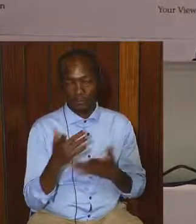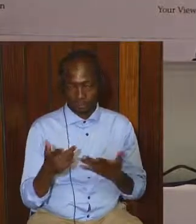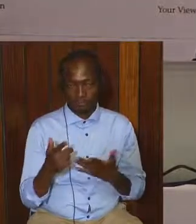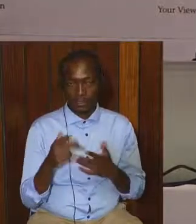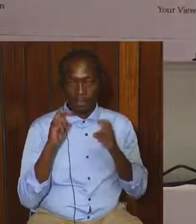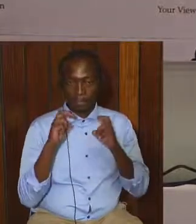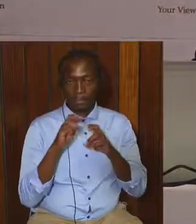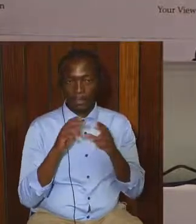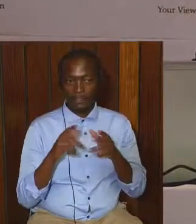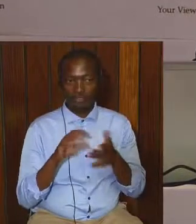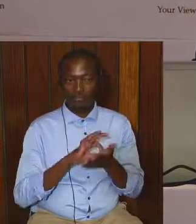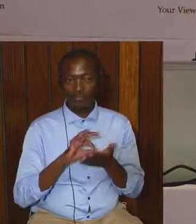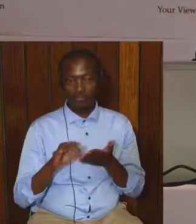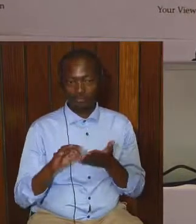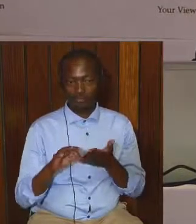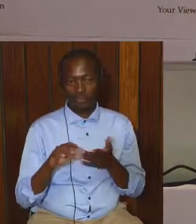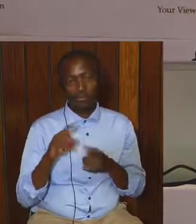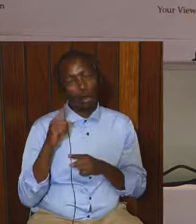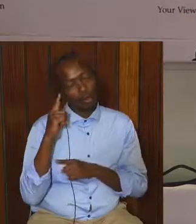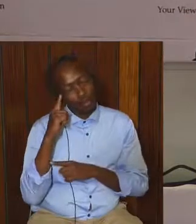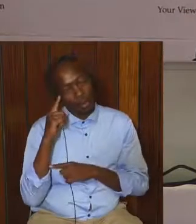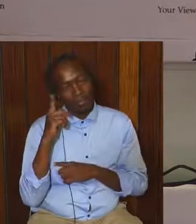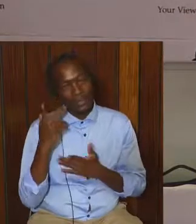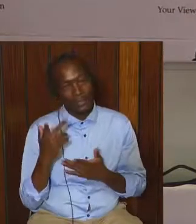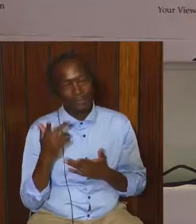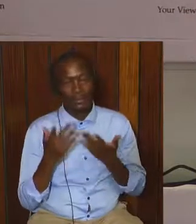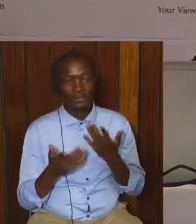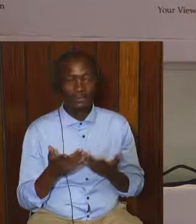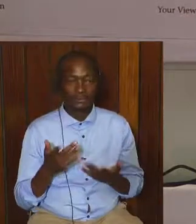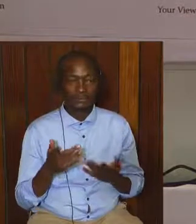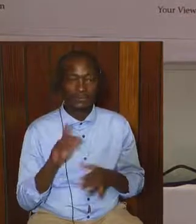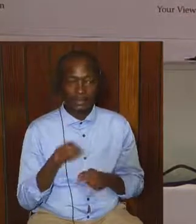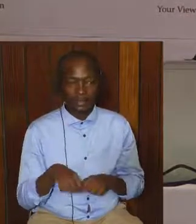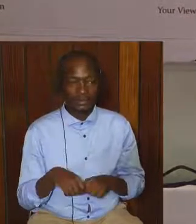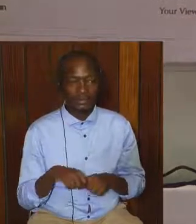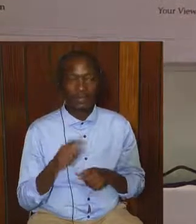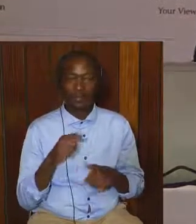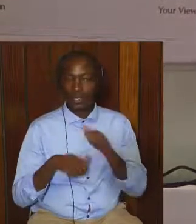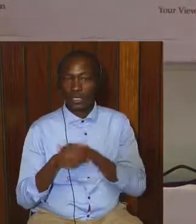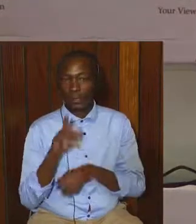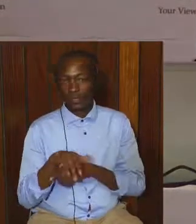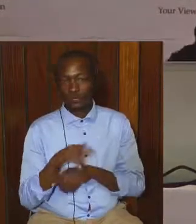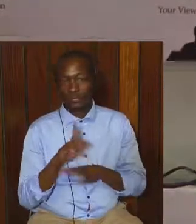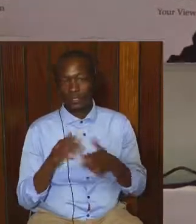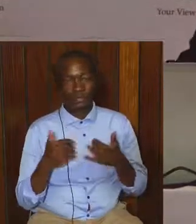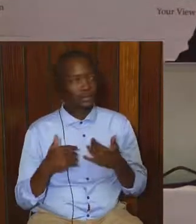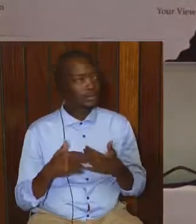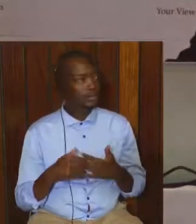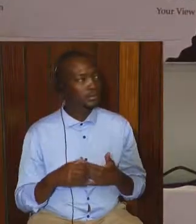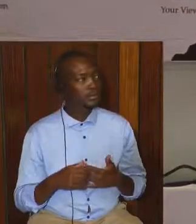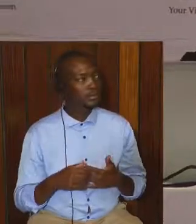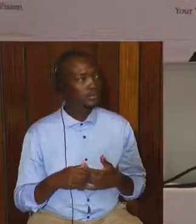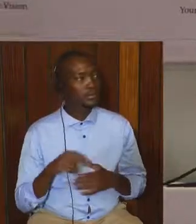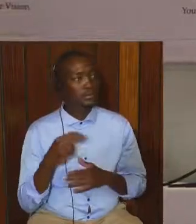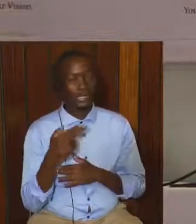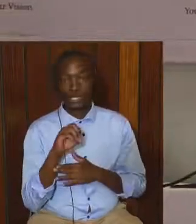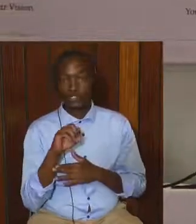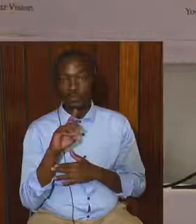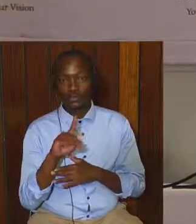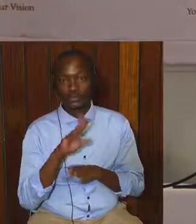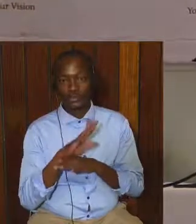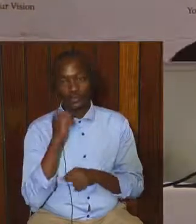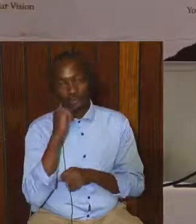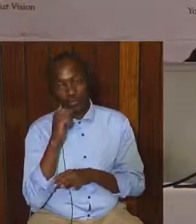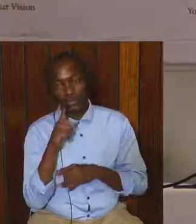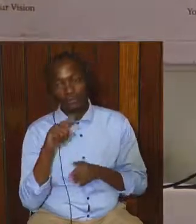bus contracts. Although I'm thinking maybe, yeah, that's fine. We'll come back to that. So let's, HOD, sorry to catch you off